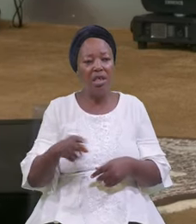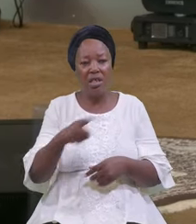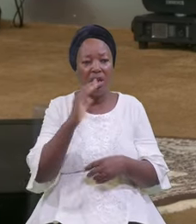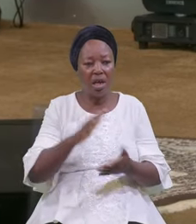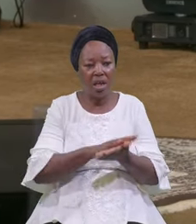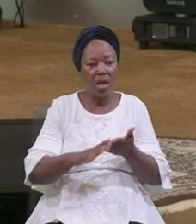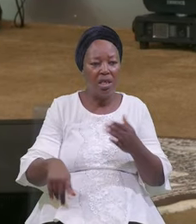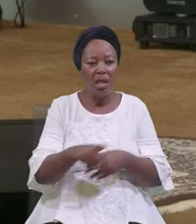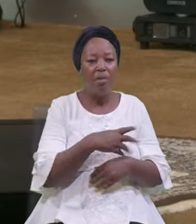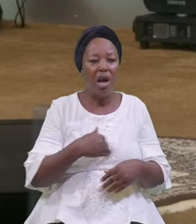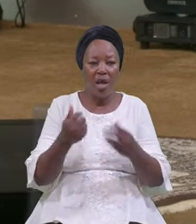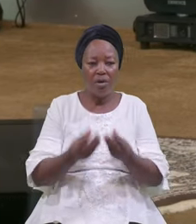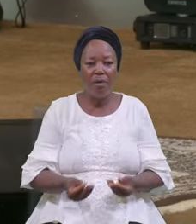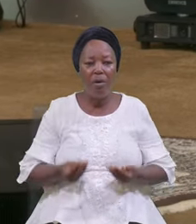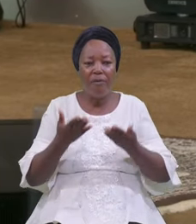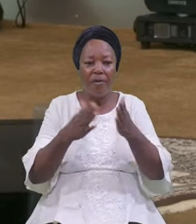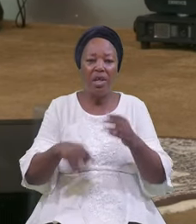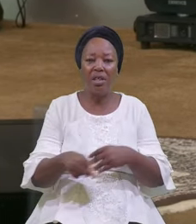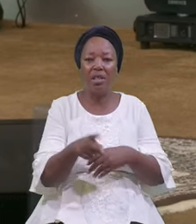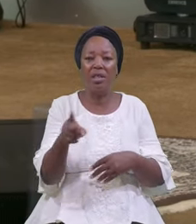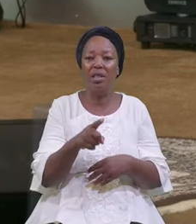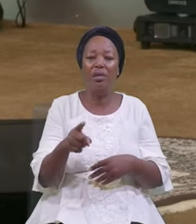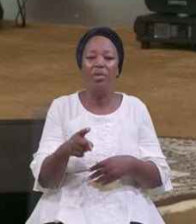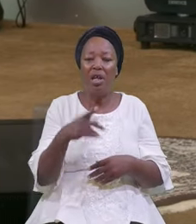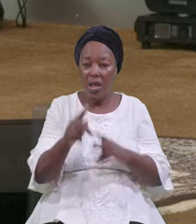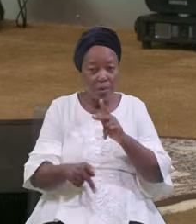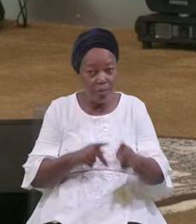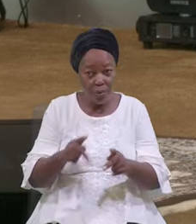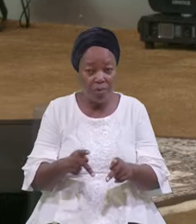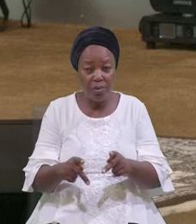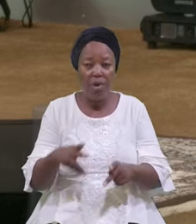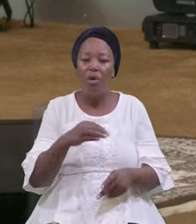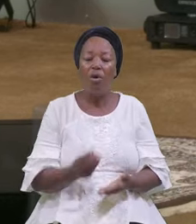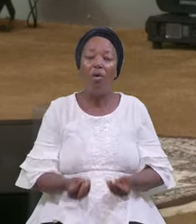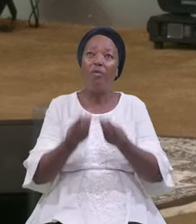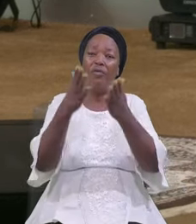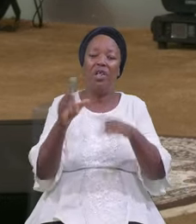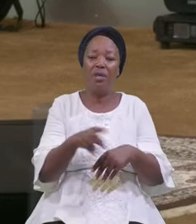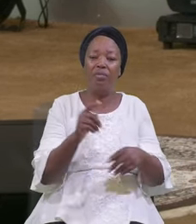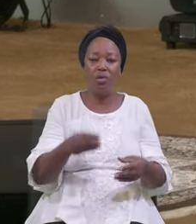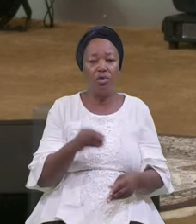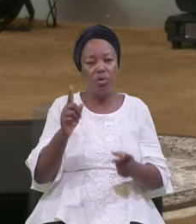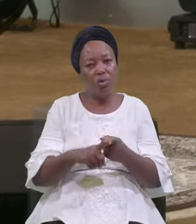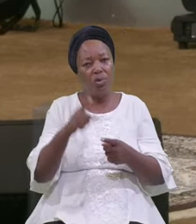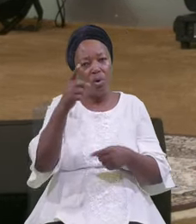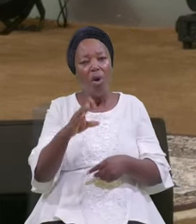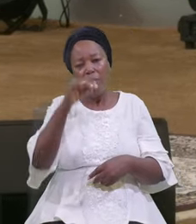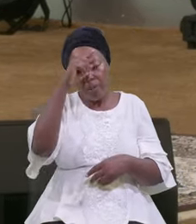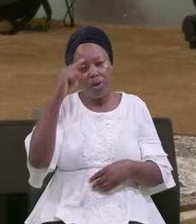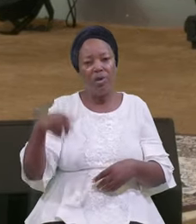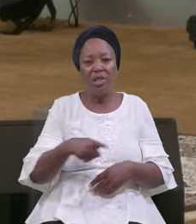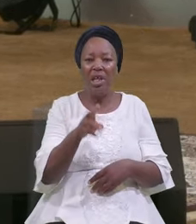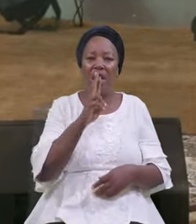them and offer them, the people, offer them to God, because they are